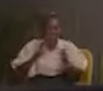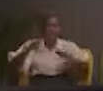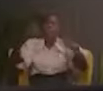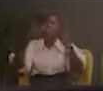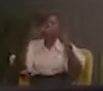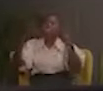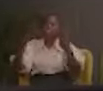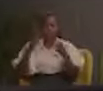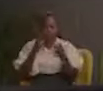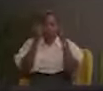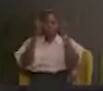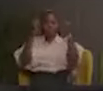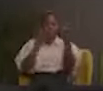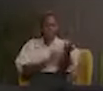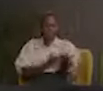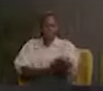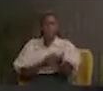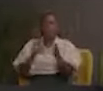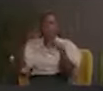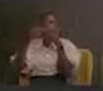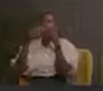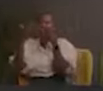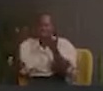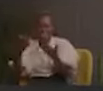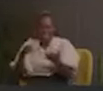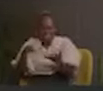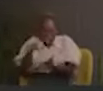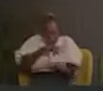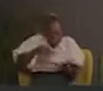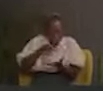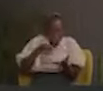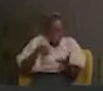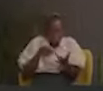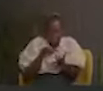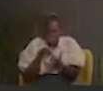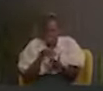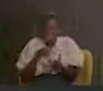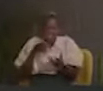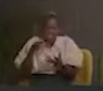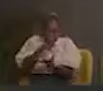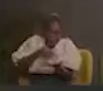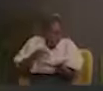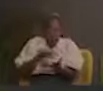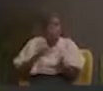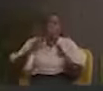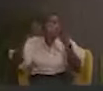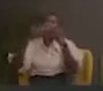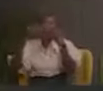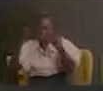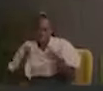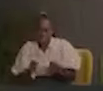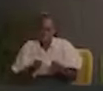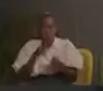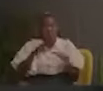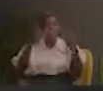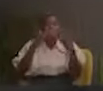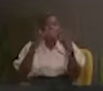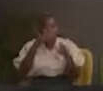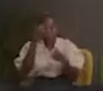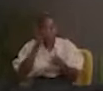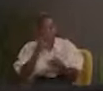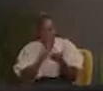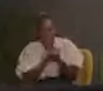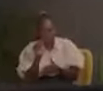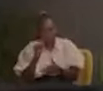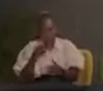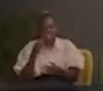morning, you give thanks. In the midst of the confusion, you give thanks. You give thanks because you believe. Hebrews chapter 6 and verse 15